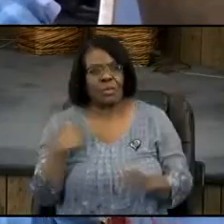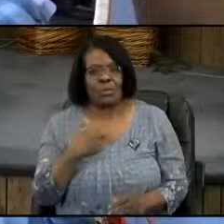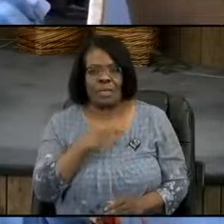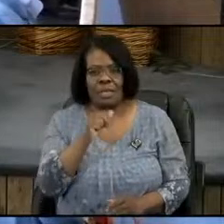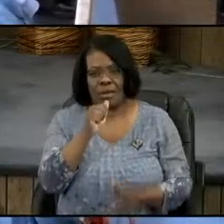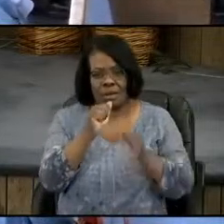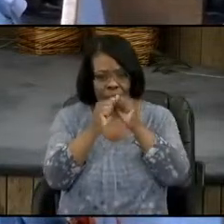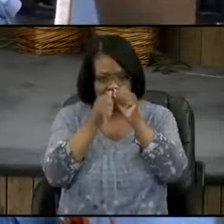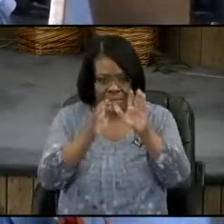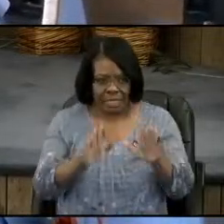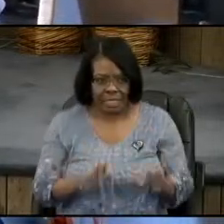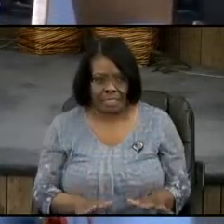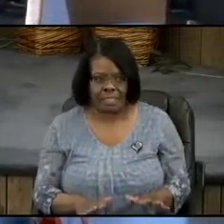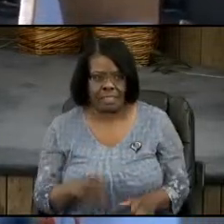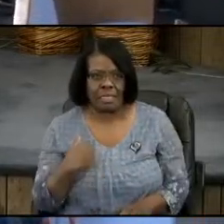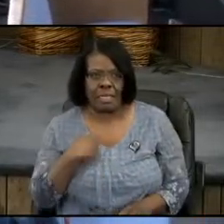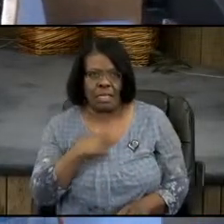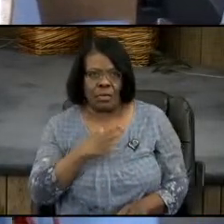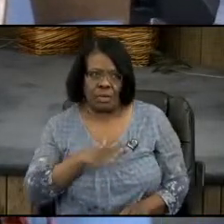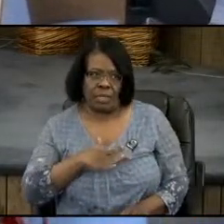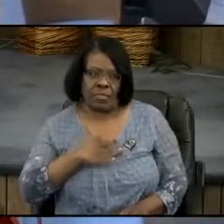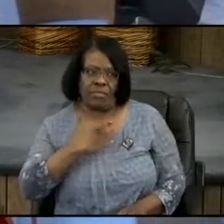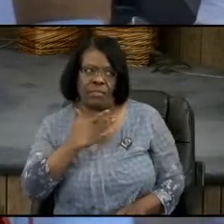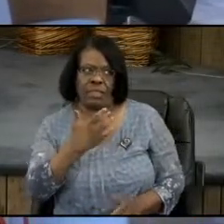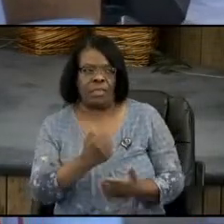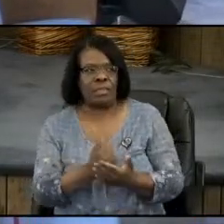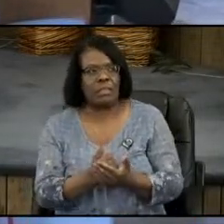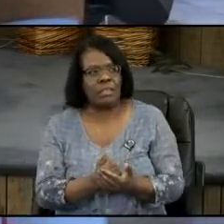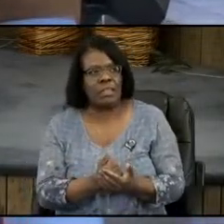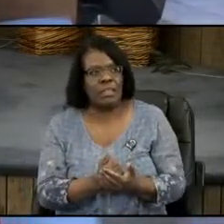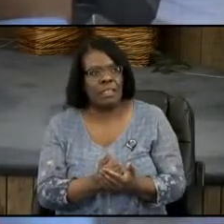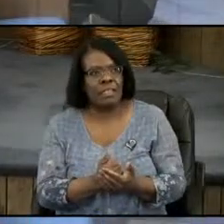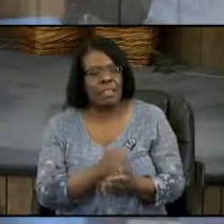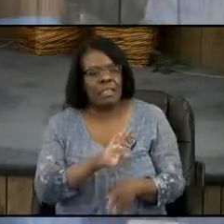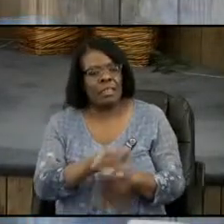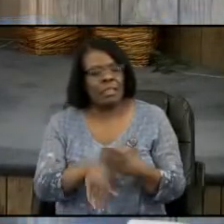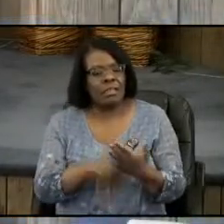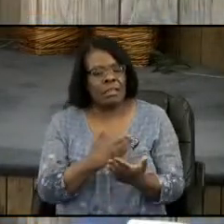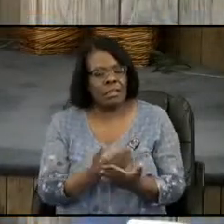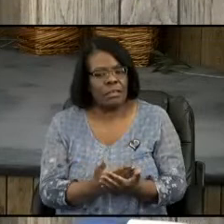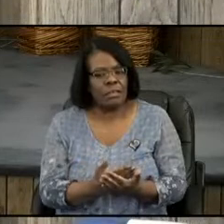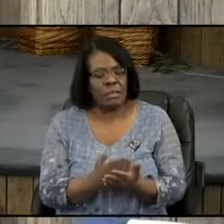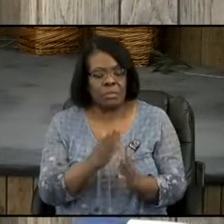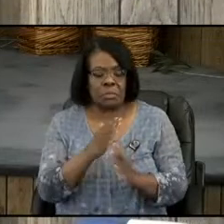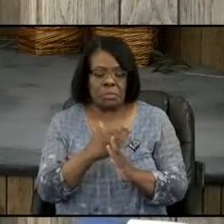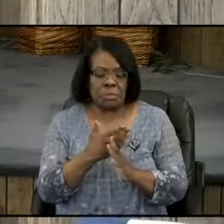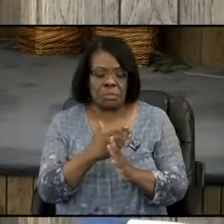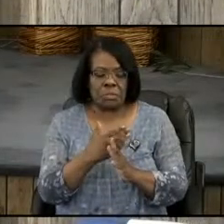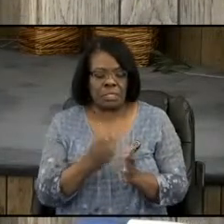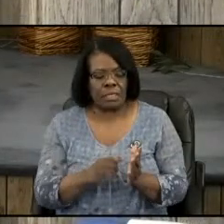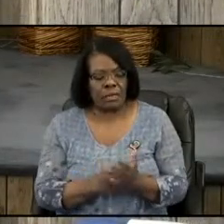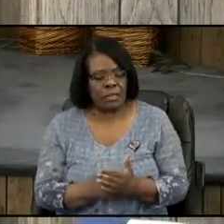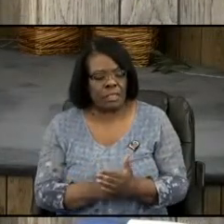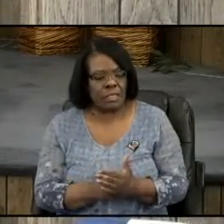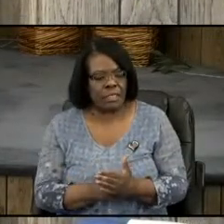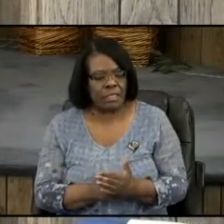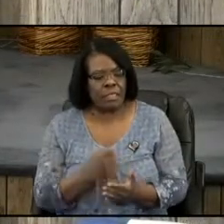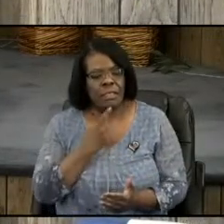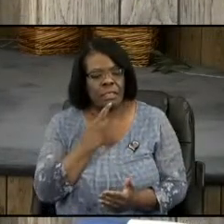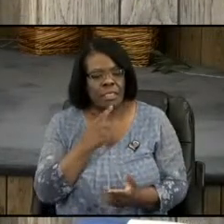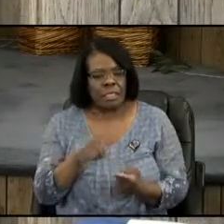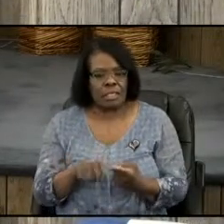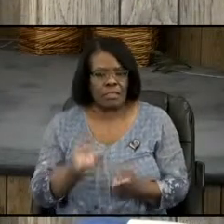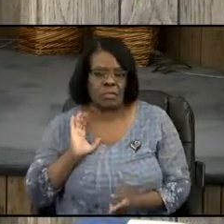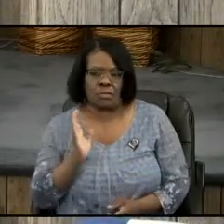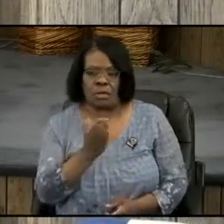blessed. We feel the benefit of all of those who have shared this. So I say to our